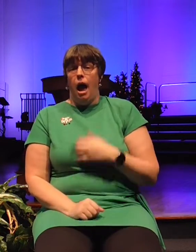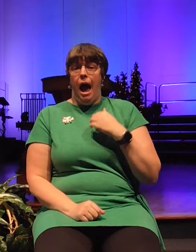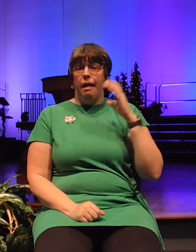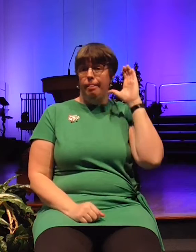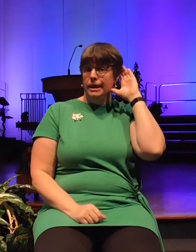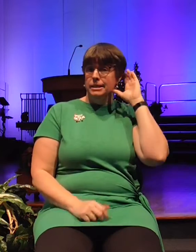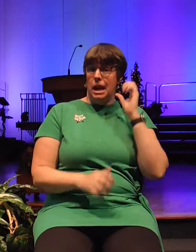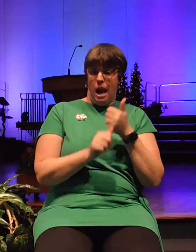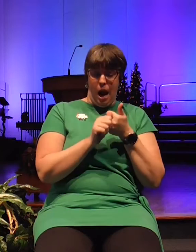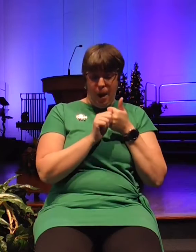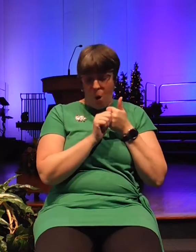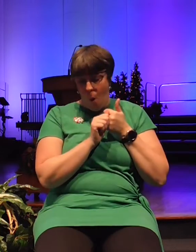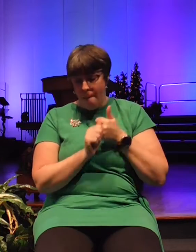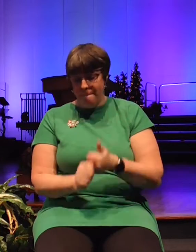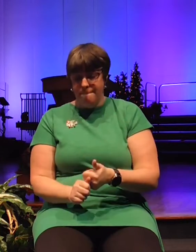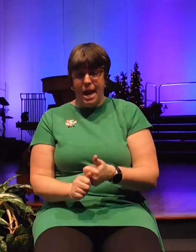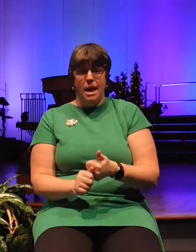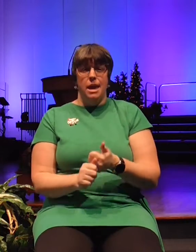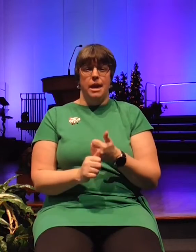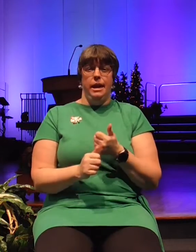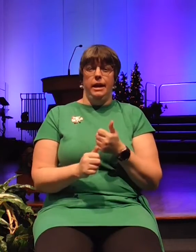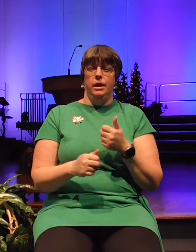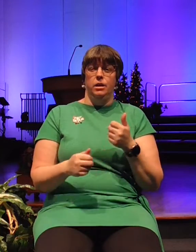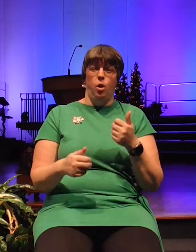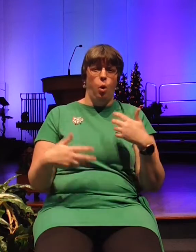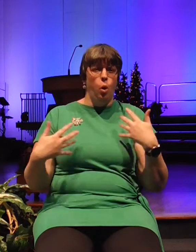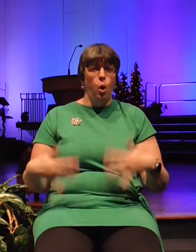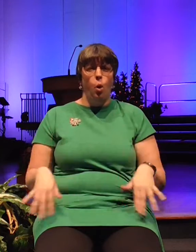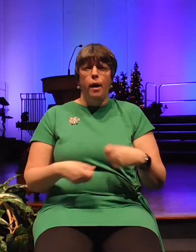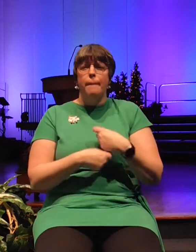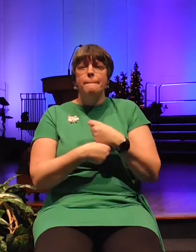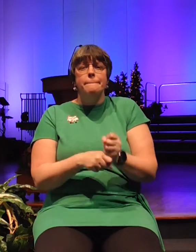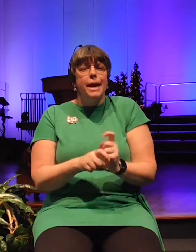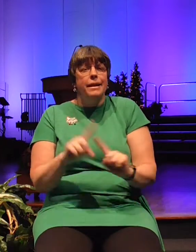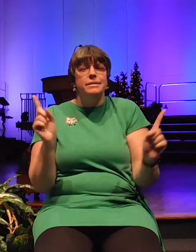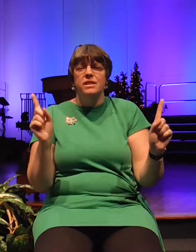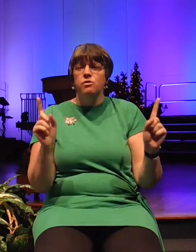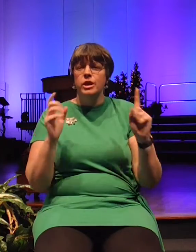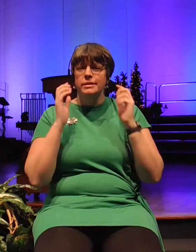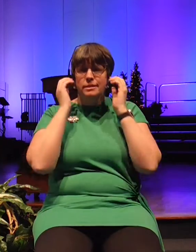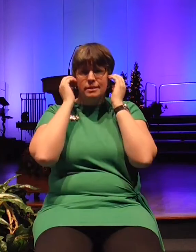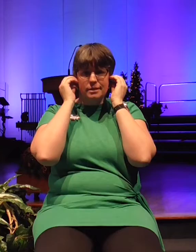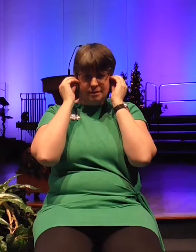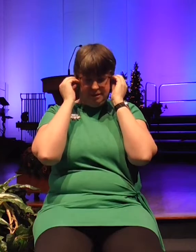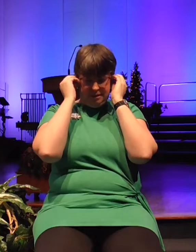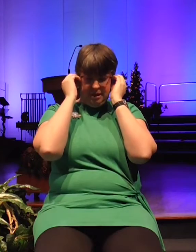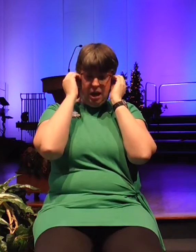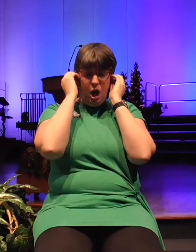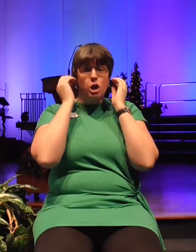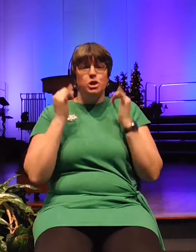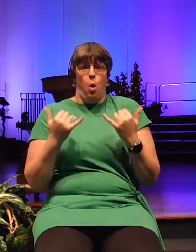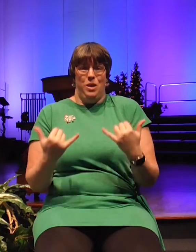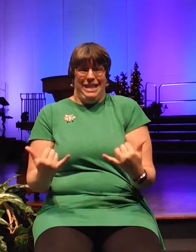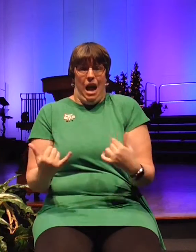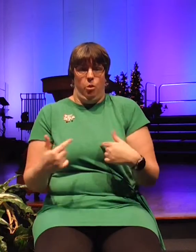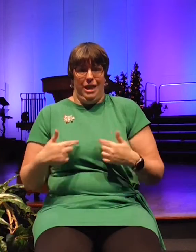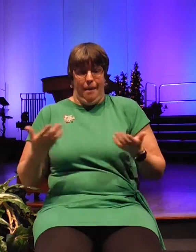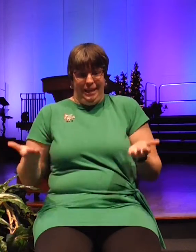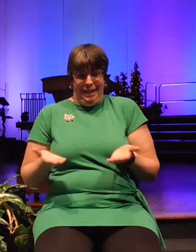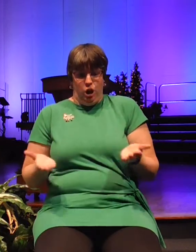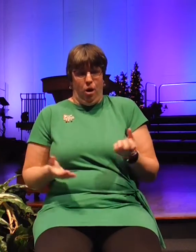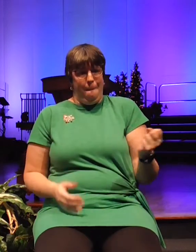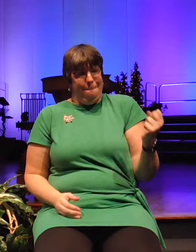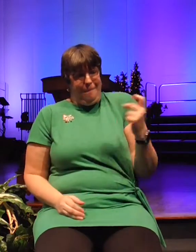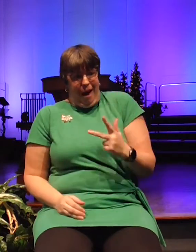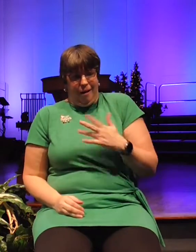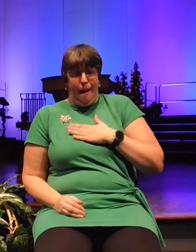I obeyed, I was obedient, and it has made all the difference. And now that I'm here back in my